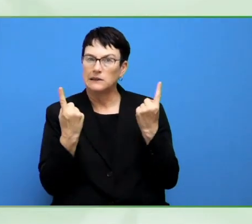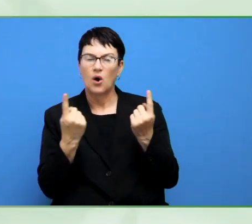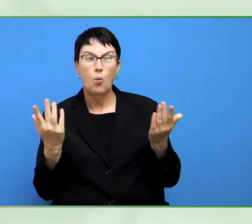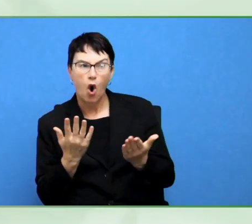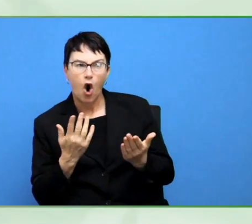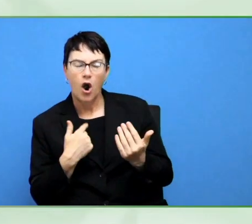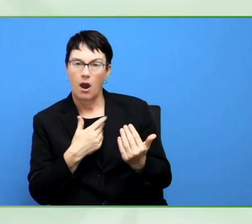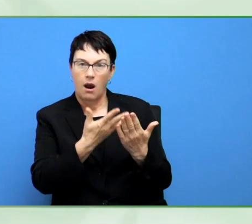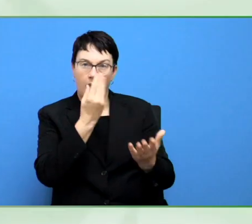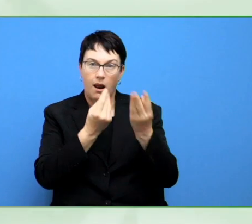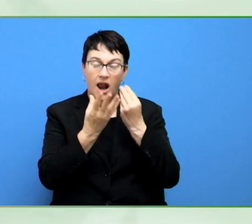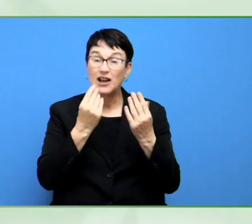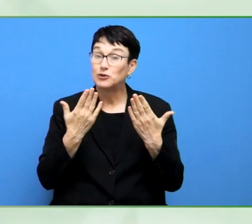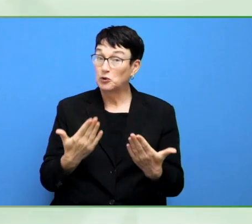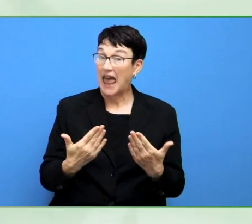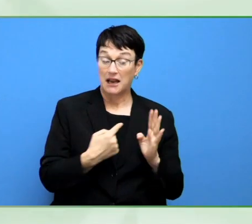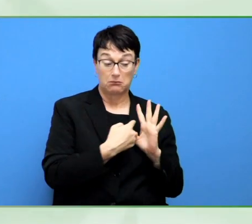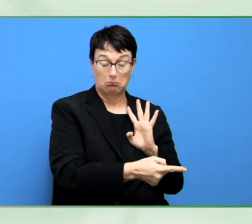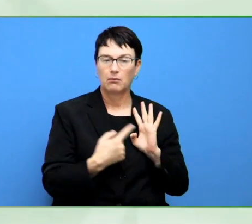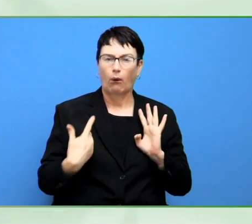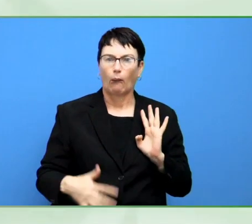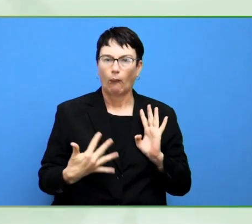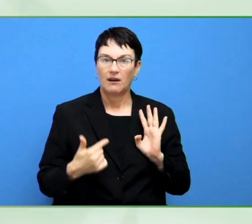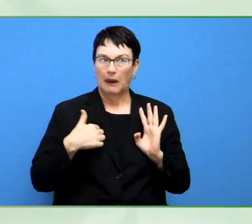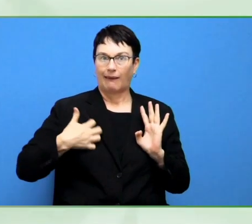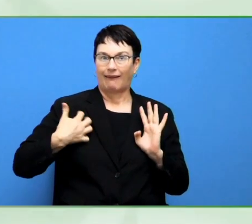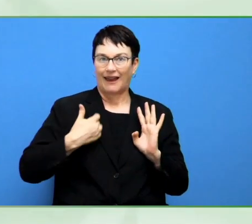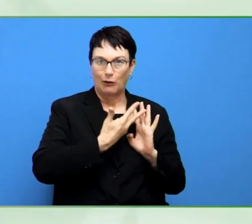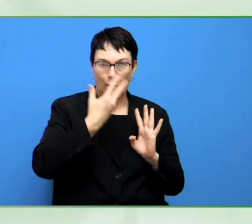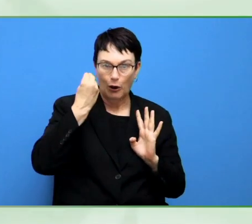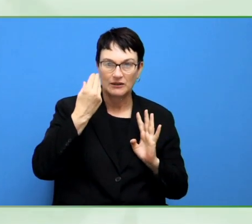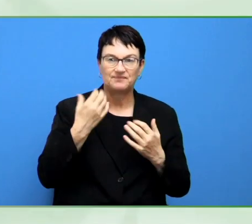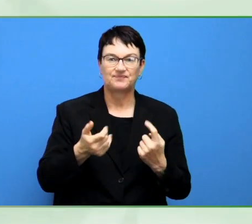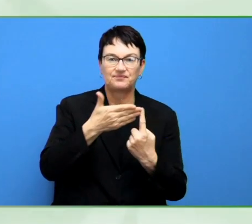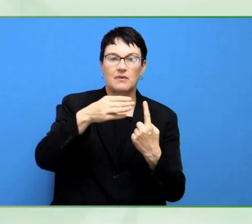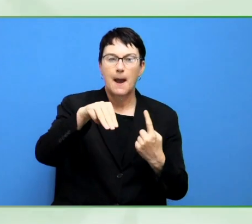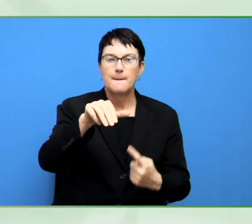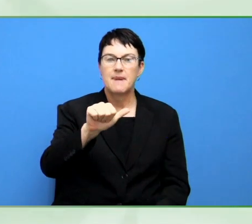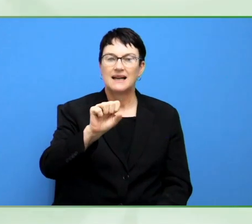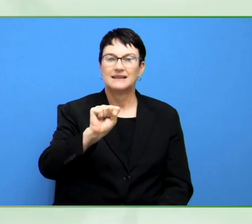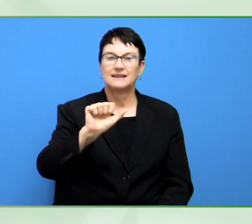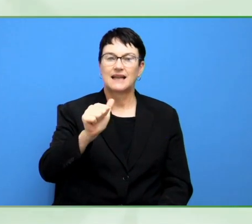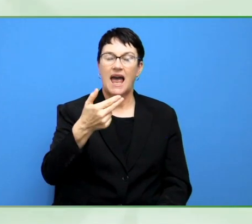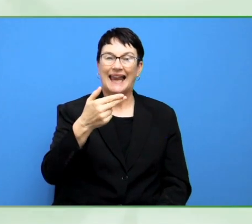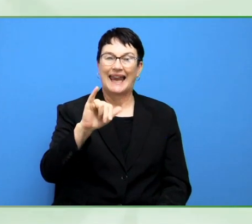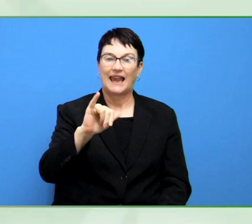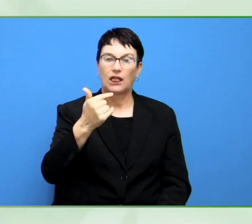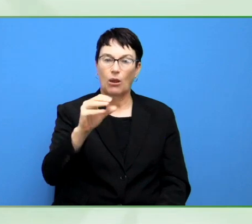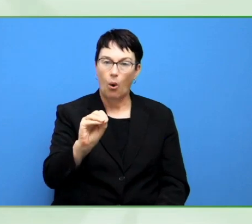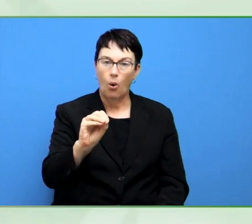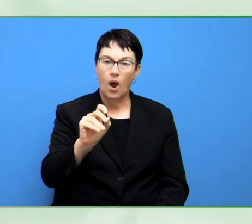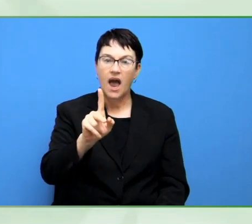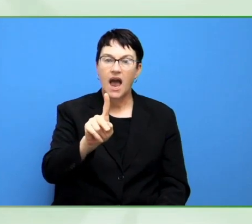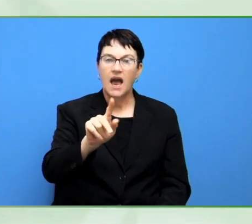these amazing panelists. We have Masahita Kawamori from Japan. He's with the International Trade Union, and